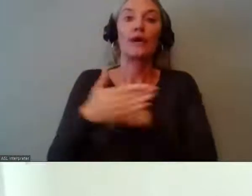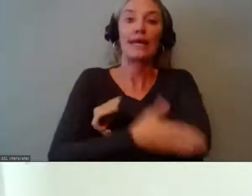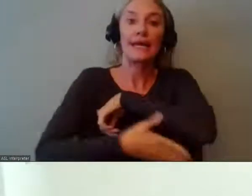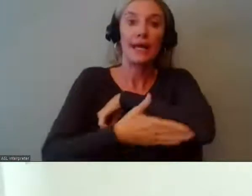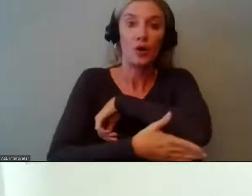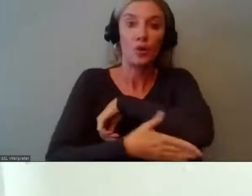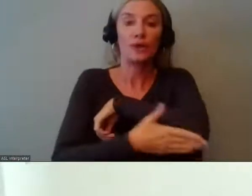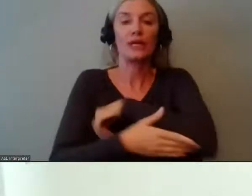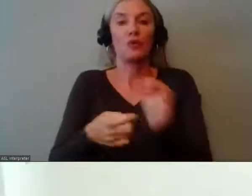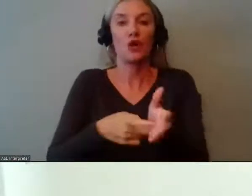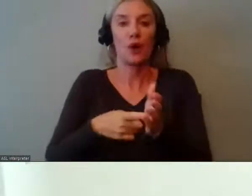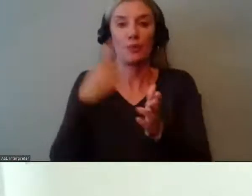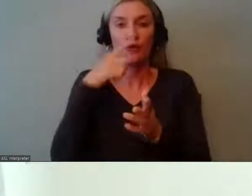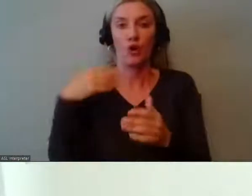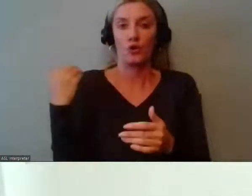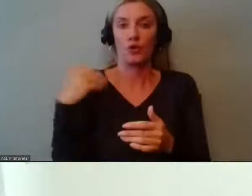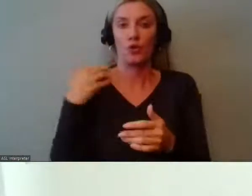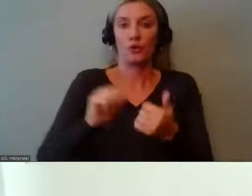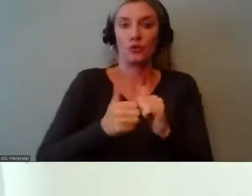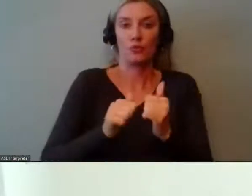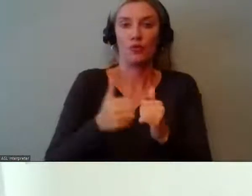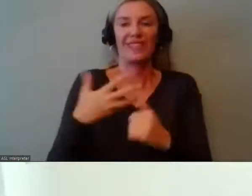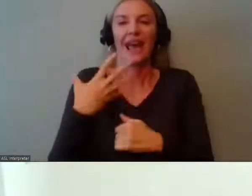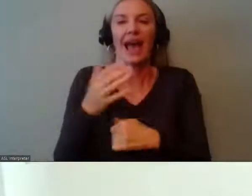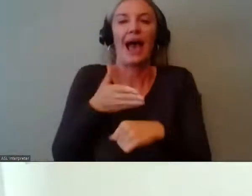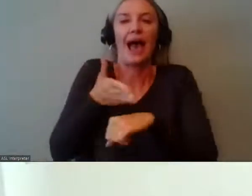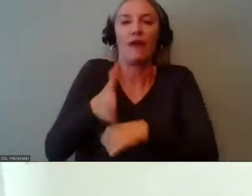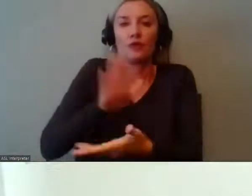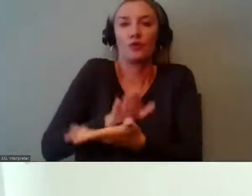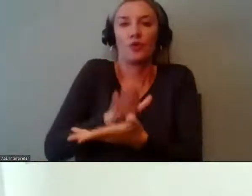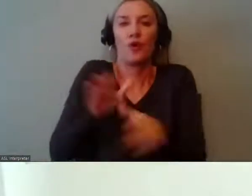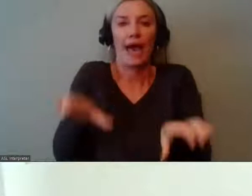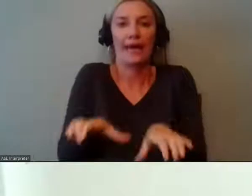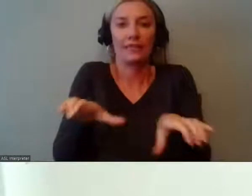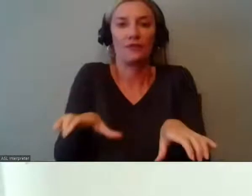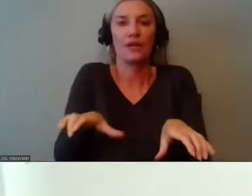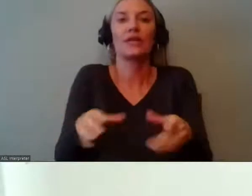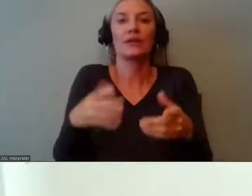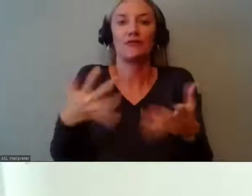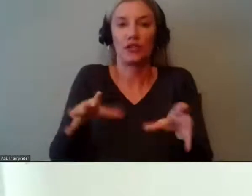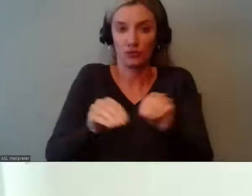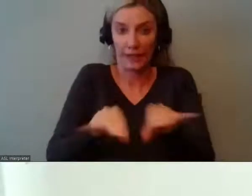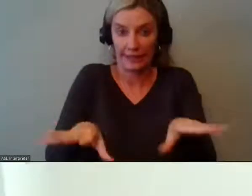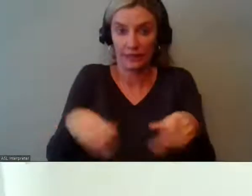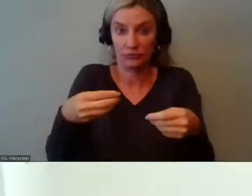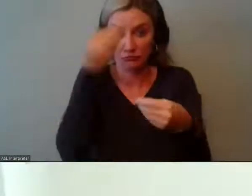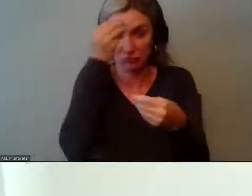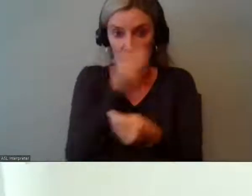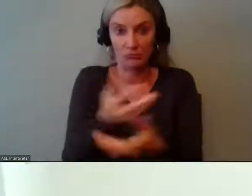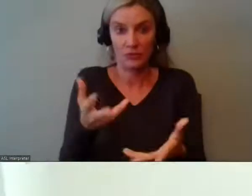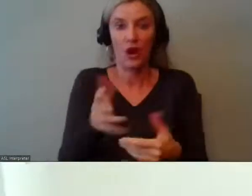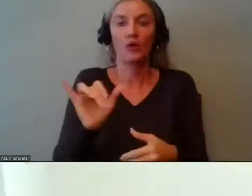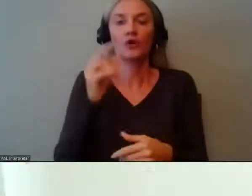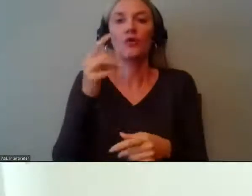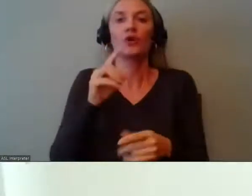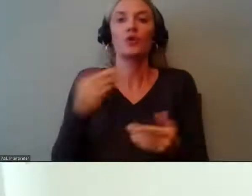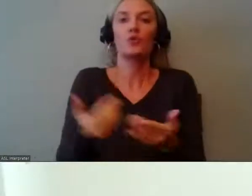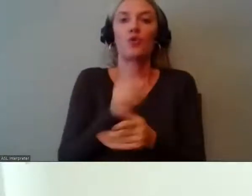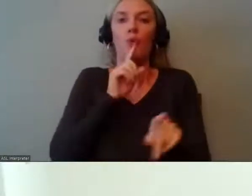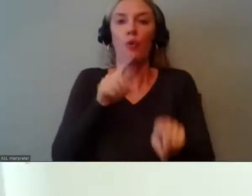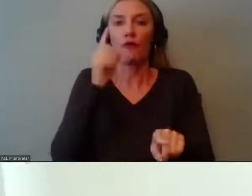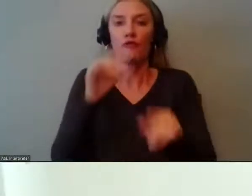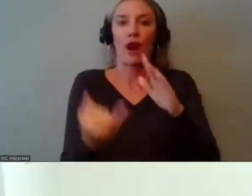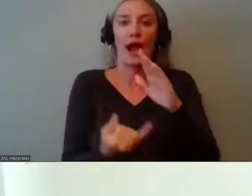and after-school activities were released. We also updated orders for isolation and quarantine, which outlines